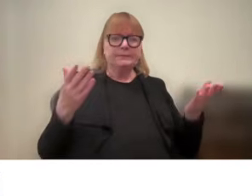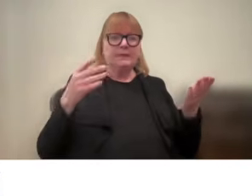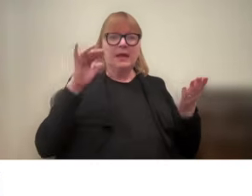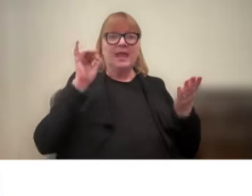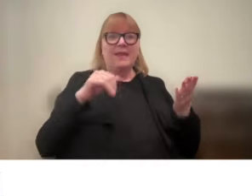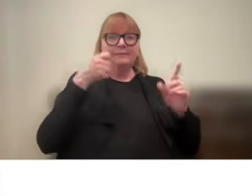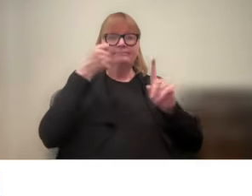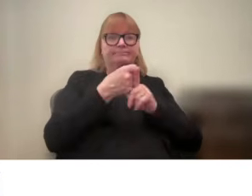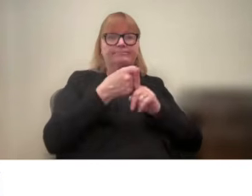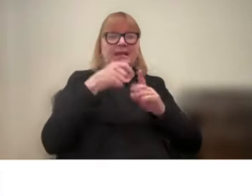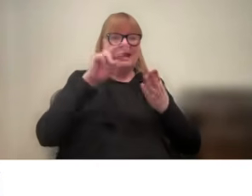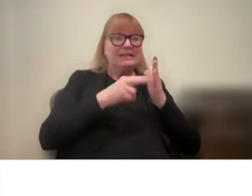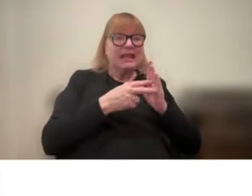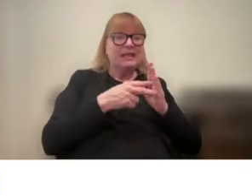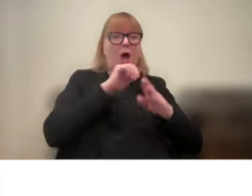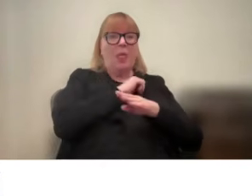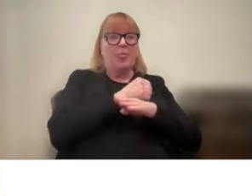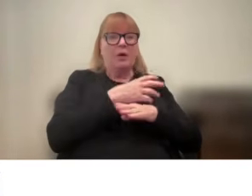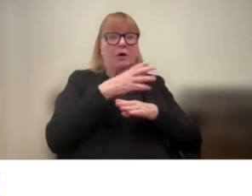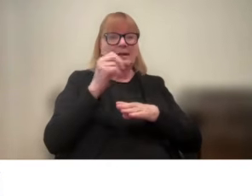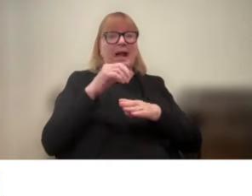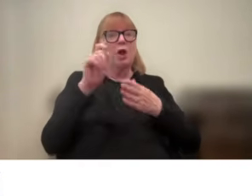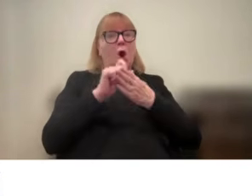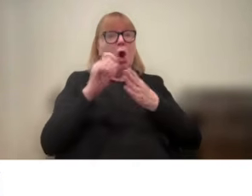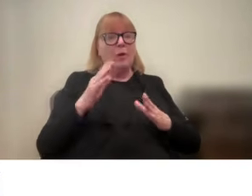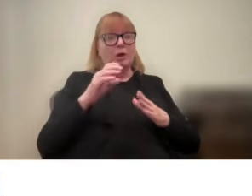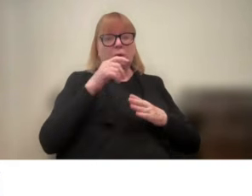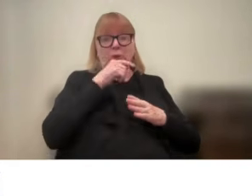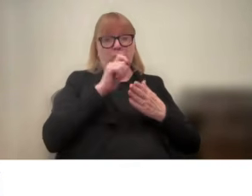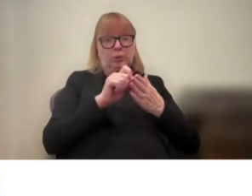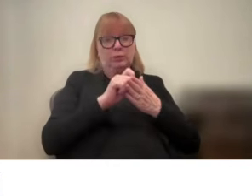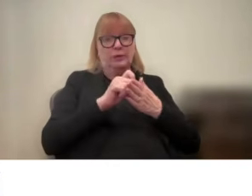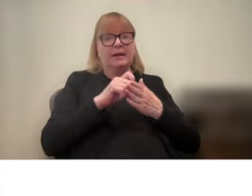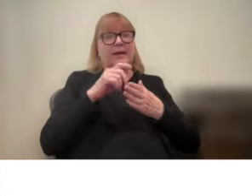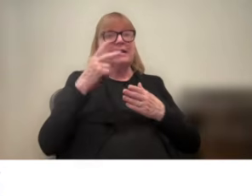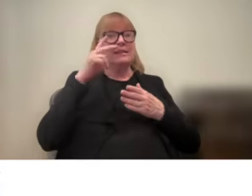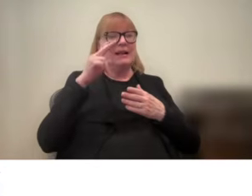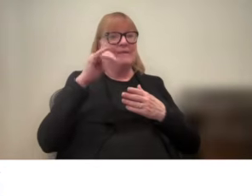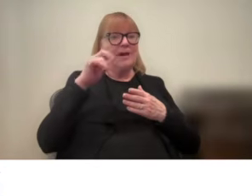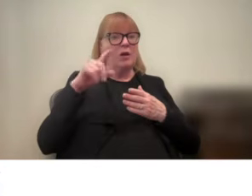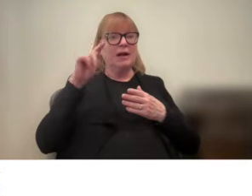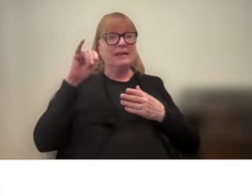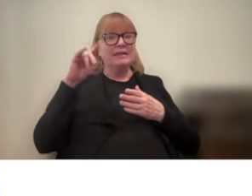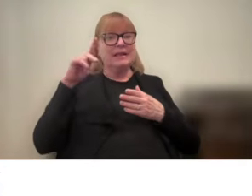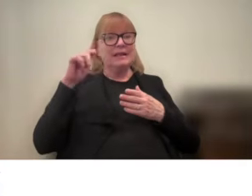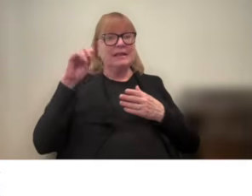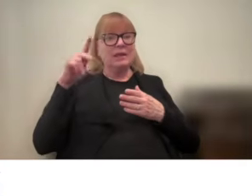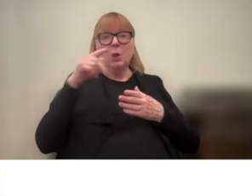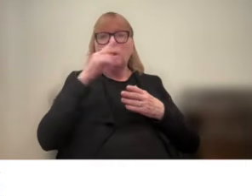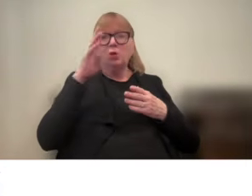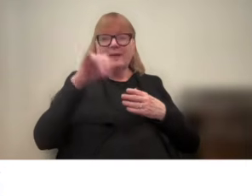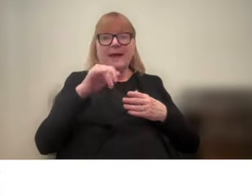This gets at intent, authority, and authorship. When you see a viral TikTok, who created it? When you